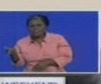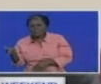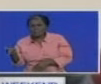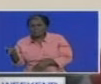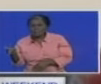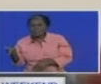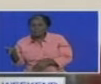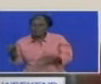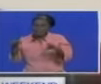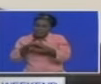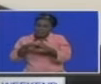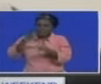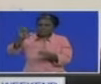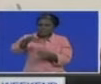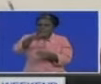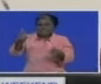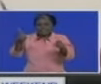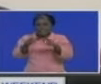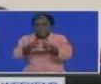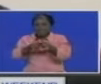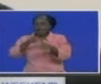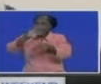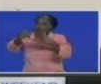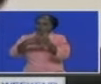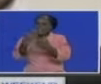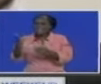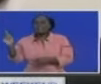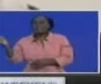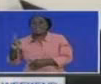They are members of parliament. Wale wote wako pale Nairobi